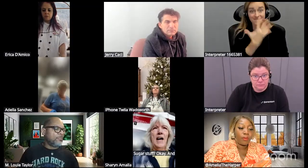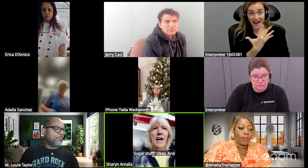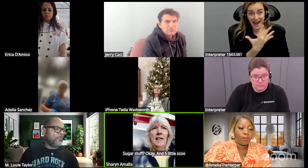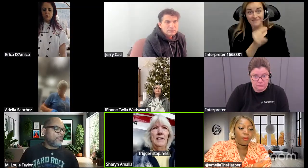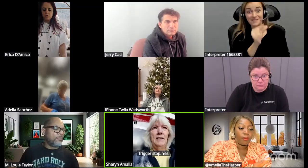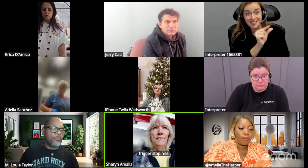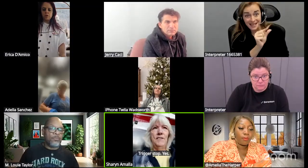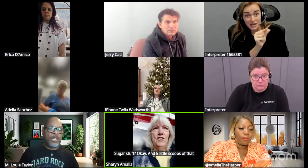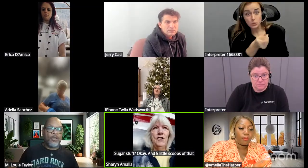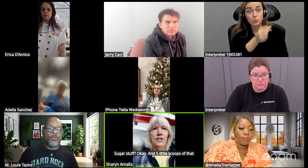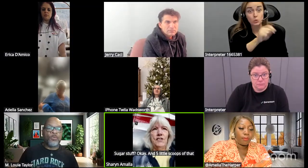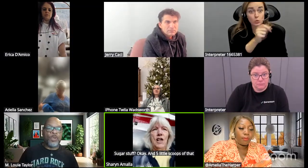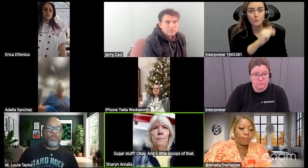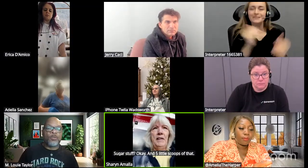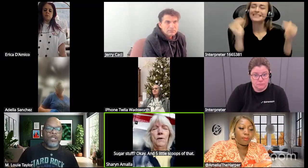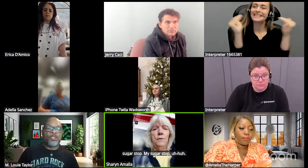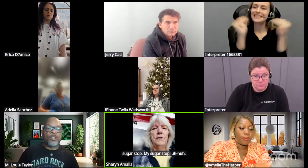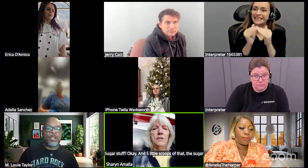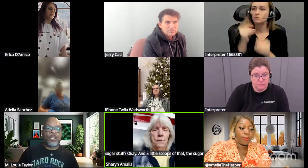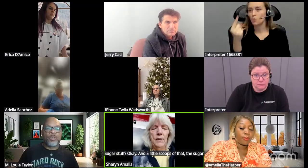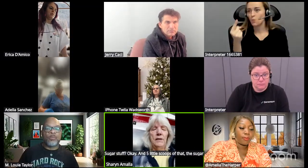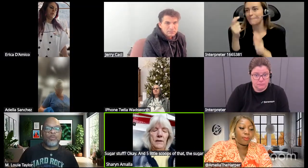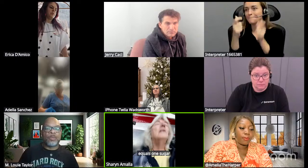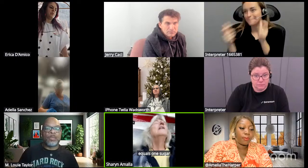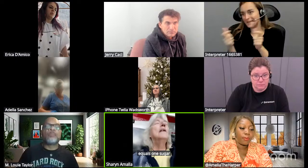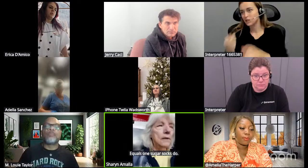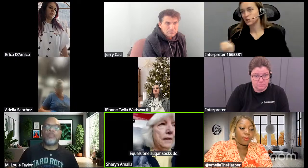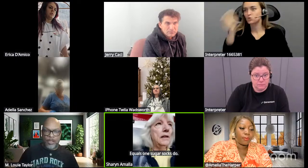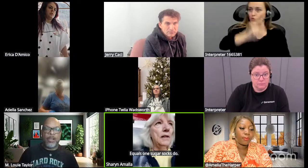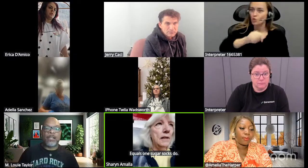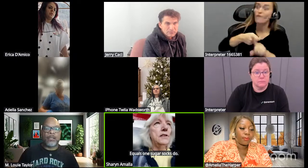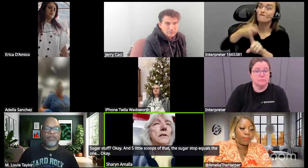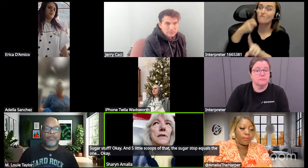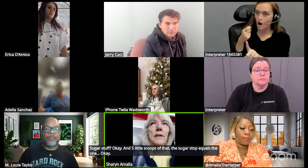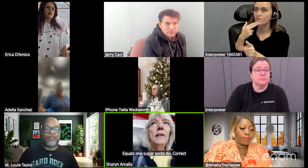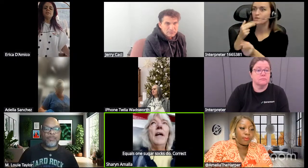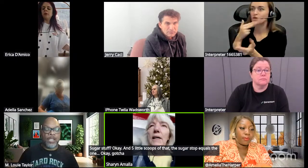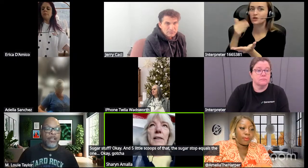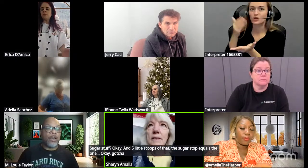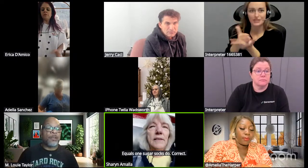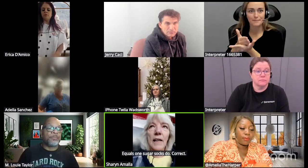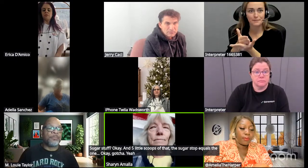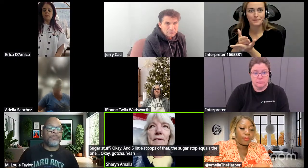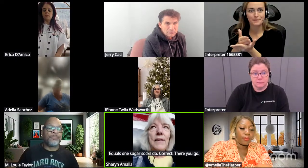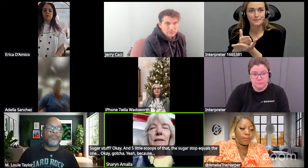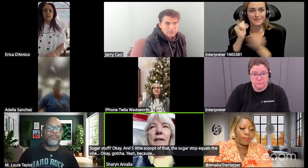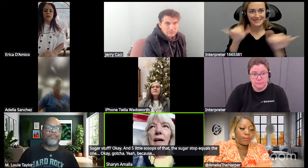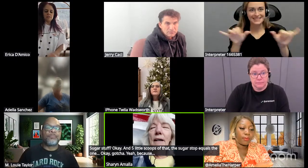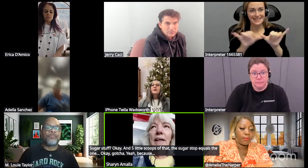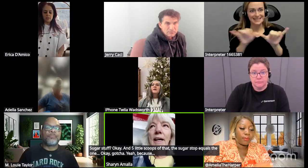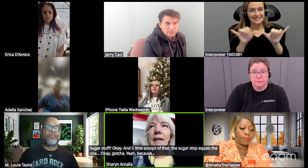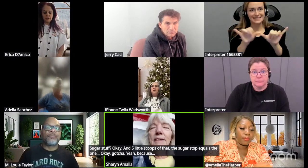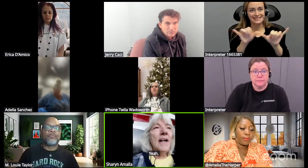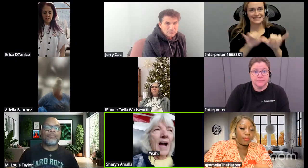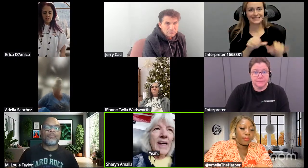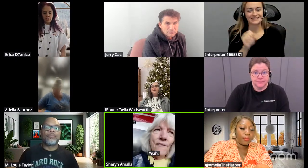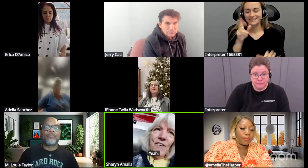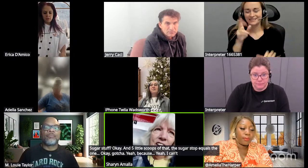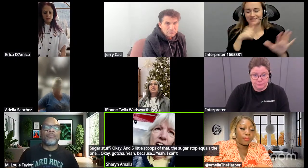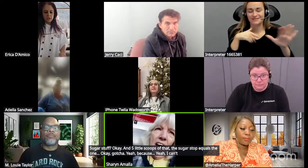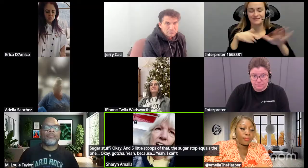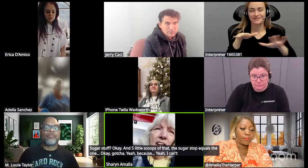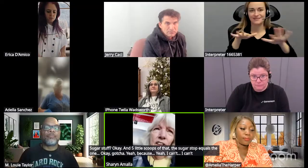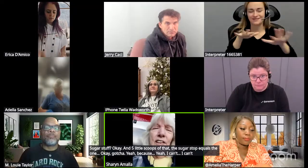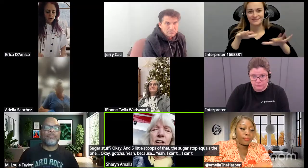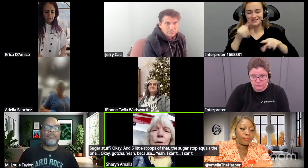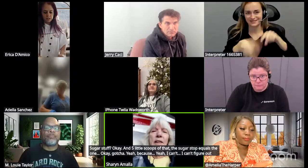of that of the Equals sugar stop one sugar equals stop the scoop. one. Okay, Correct. gotcha. Yeah, There you go. because I can't figure